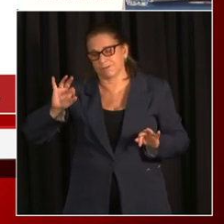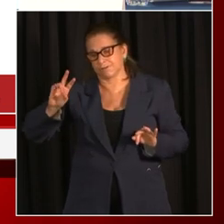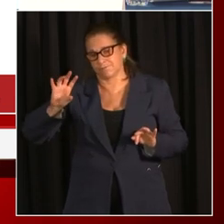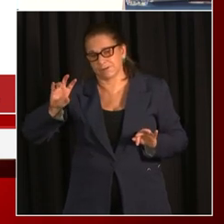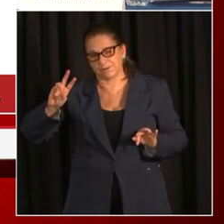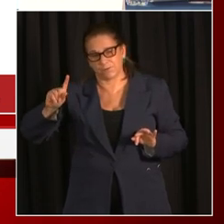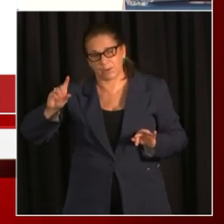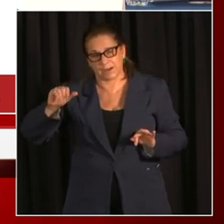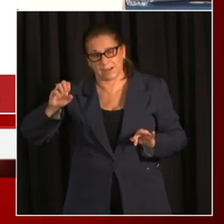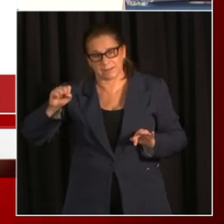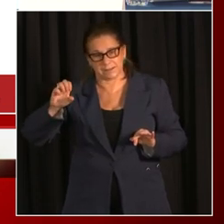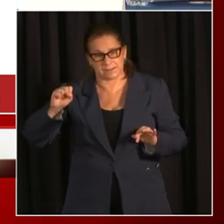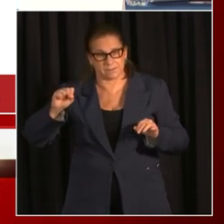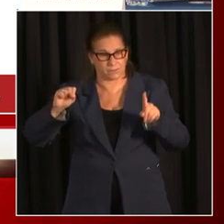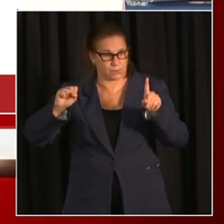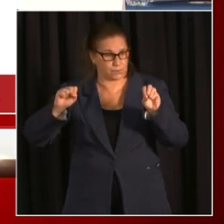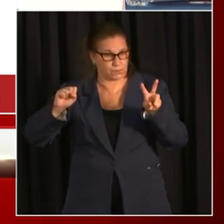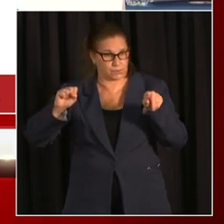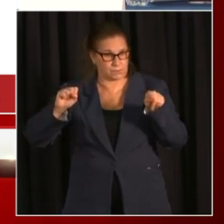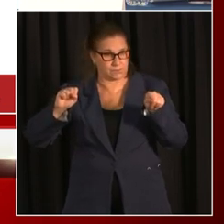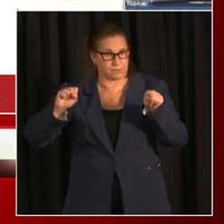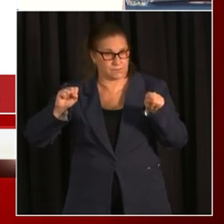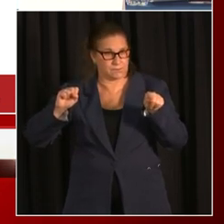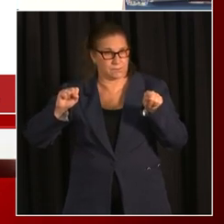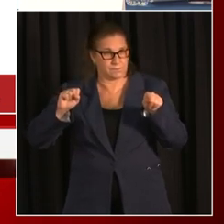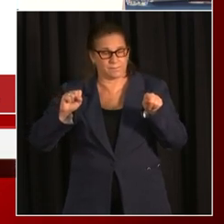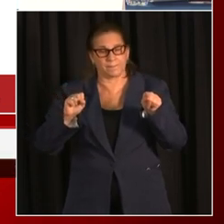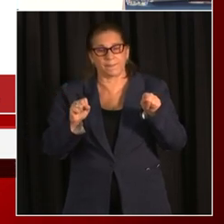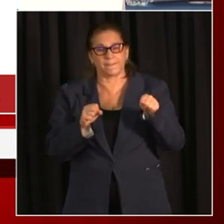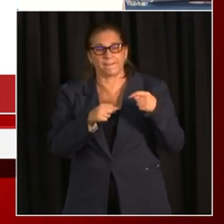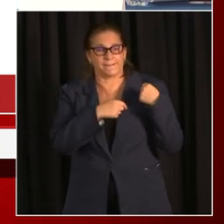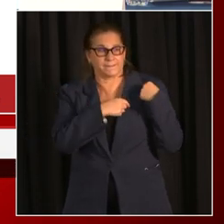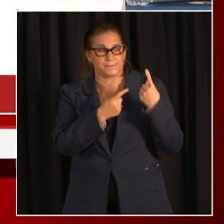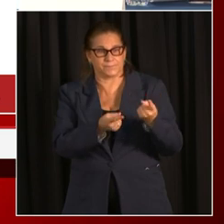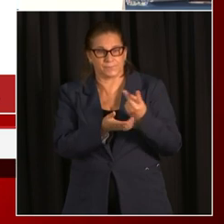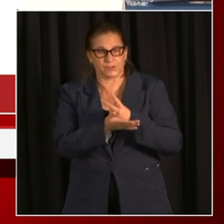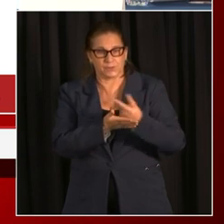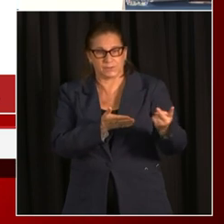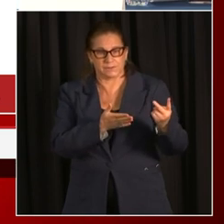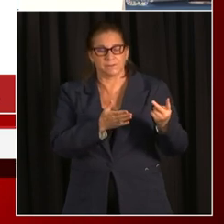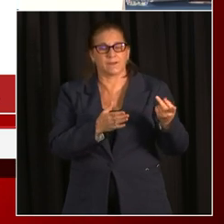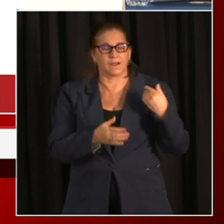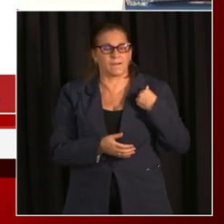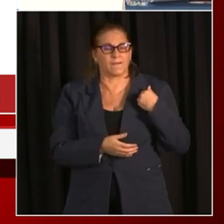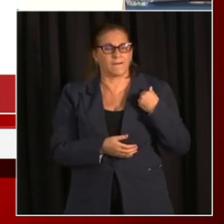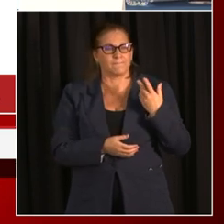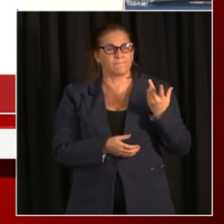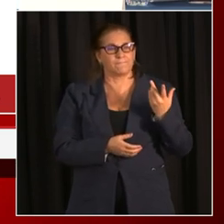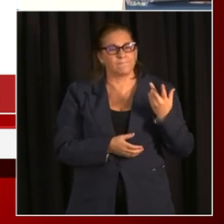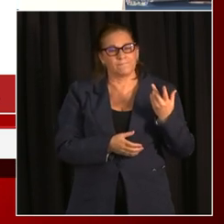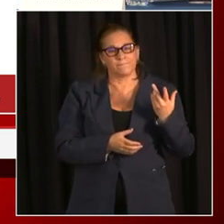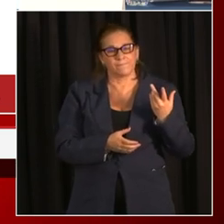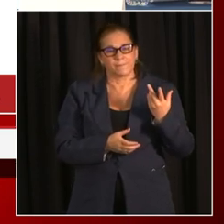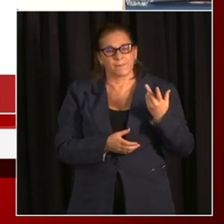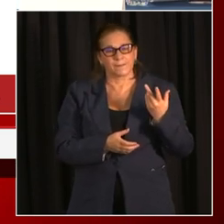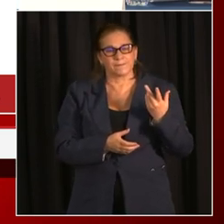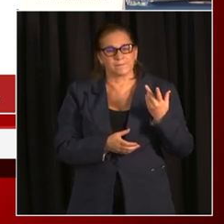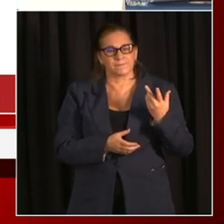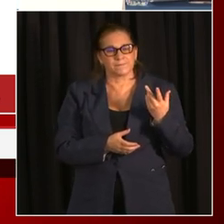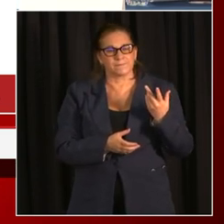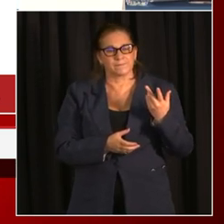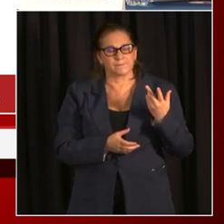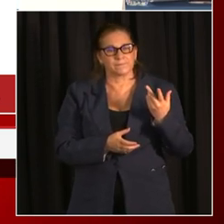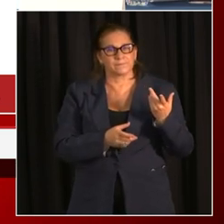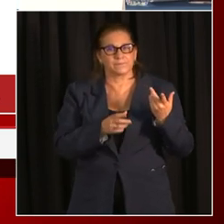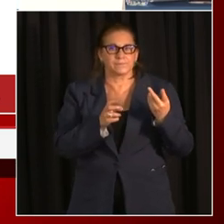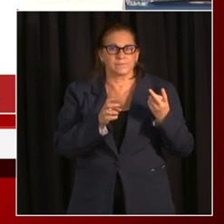in their exposure period, so the 2 weeks before they were diagnosed, that they had some form of domestic or international